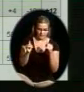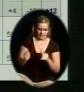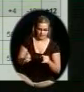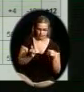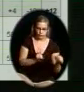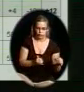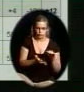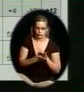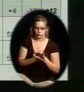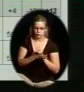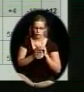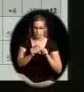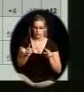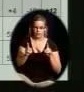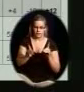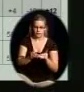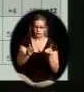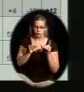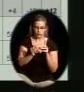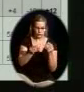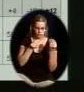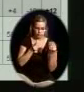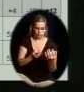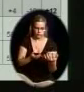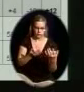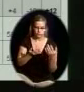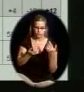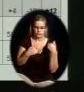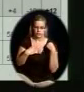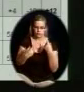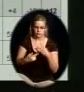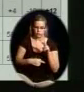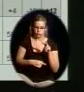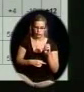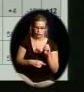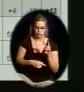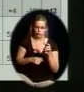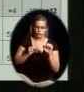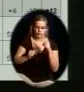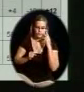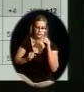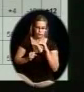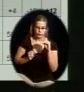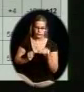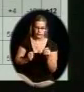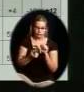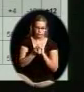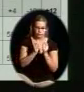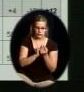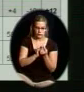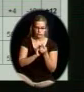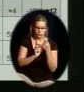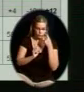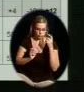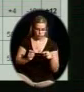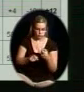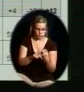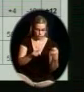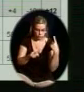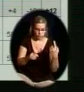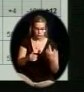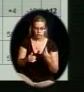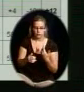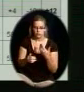you can see as a district the information since 2002, and you can see the percentage of change. You'll notice last year we